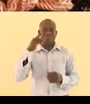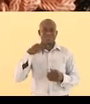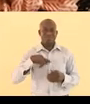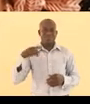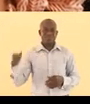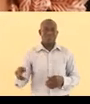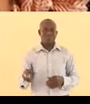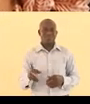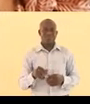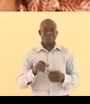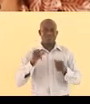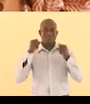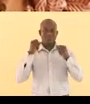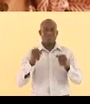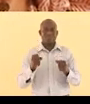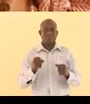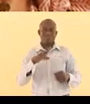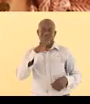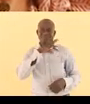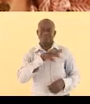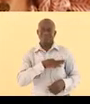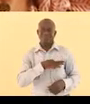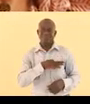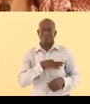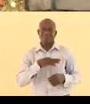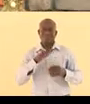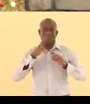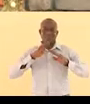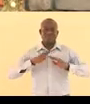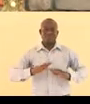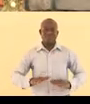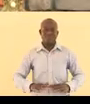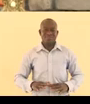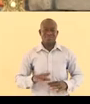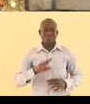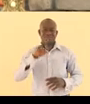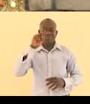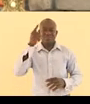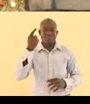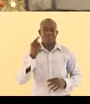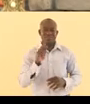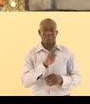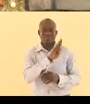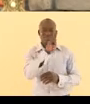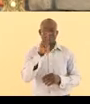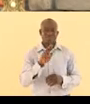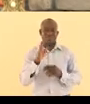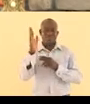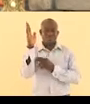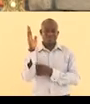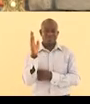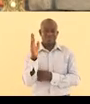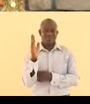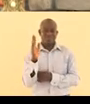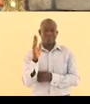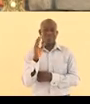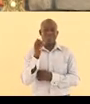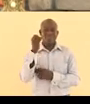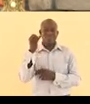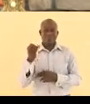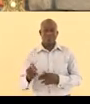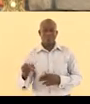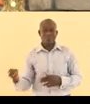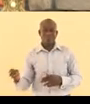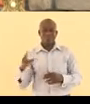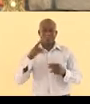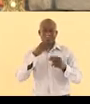power, profit, and pleasure. So you are only using God. You are only instrumentalizing the name of